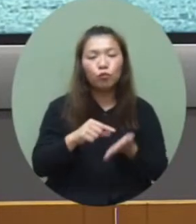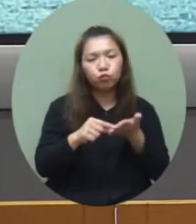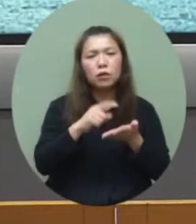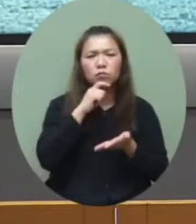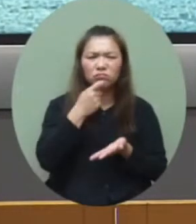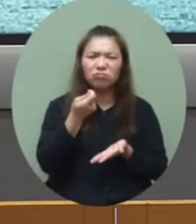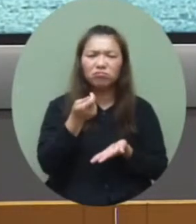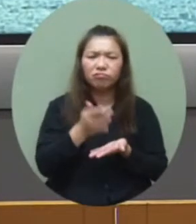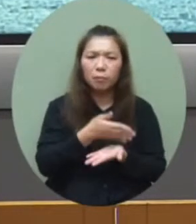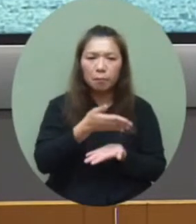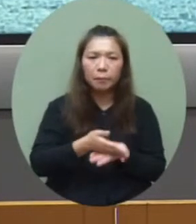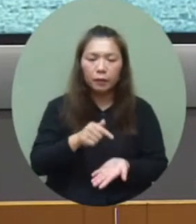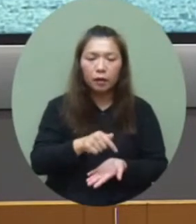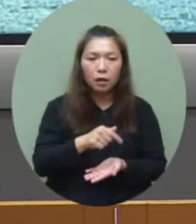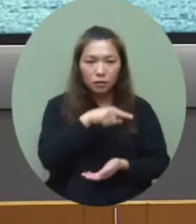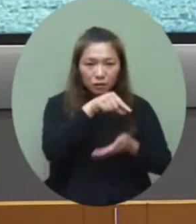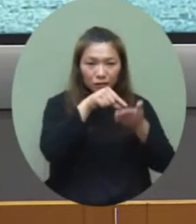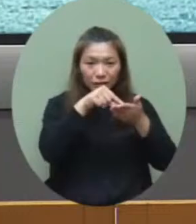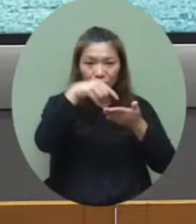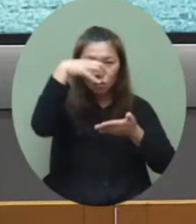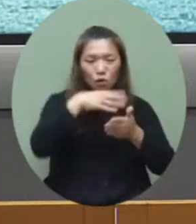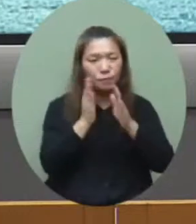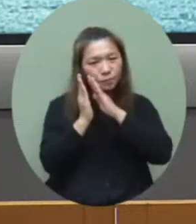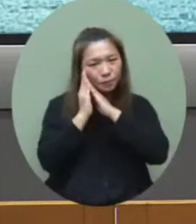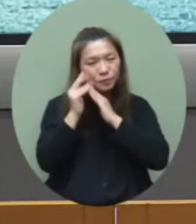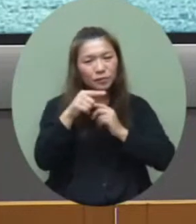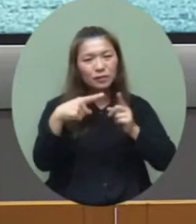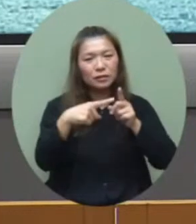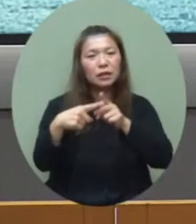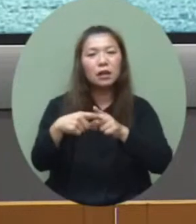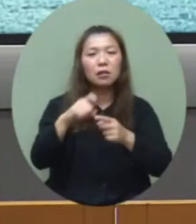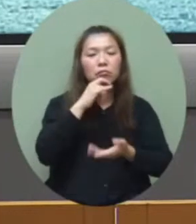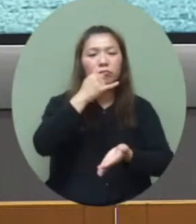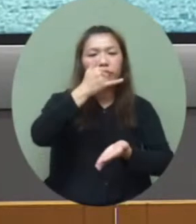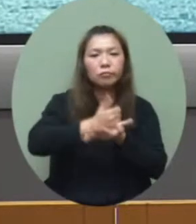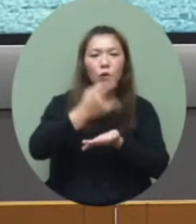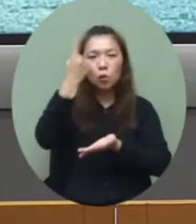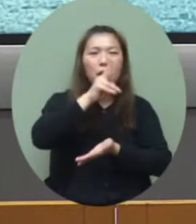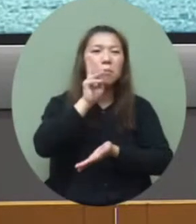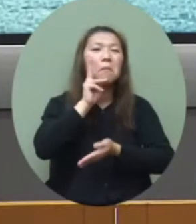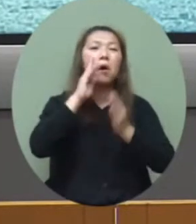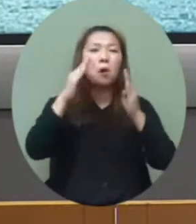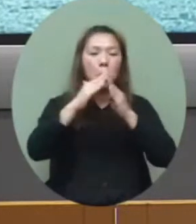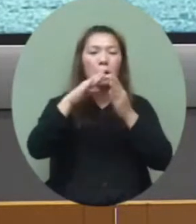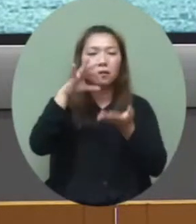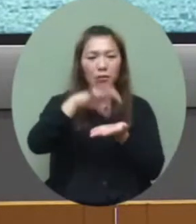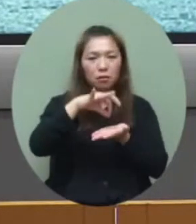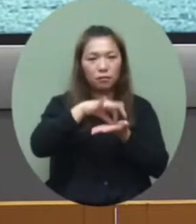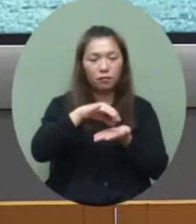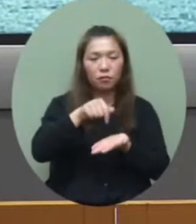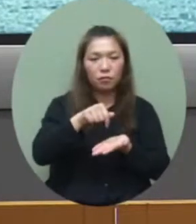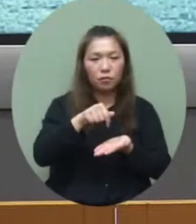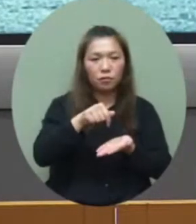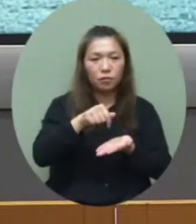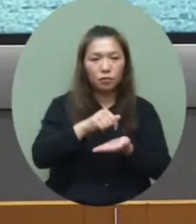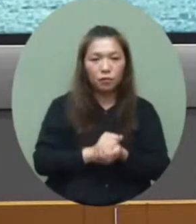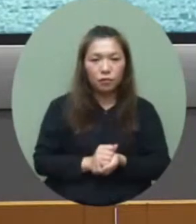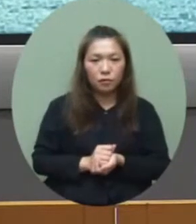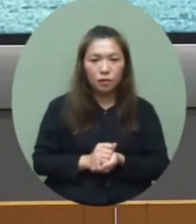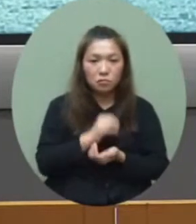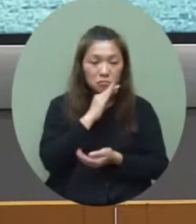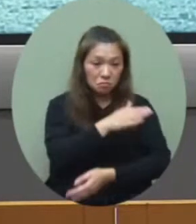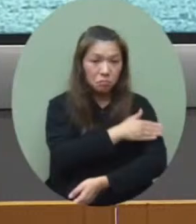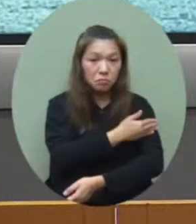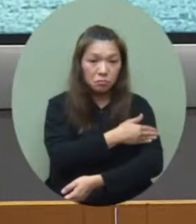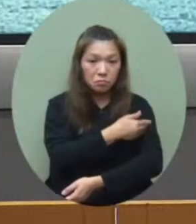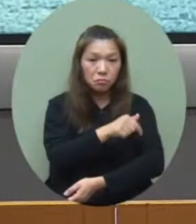schools. It is different from care homes, because for care home residents, they stay at the